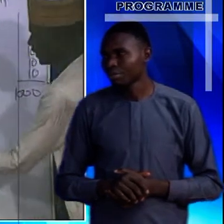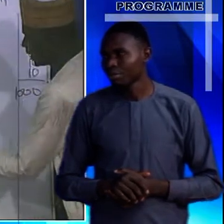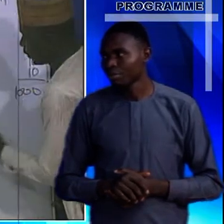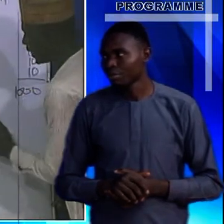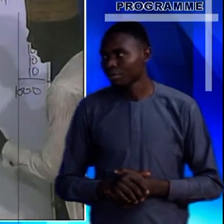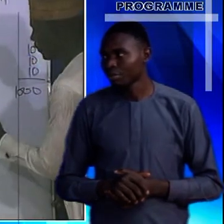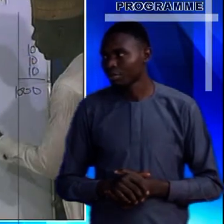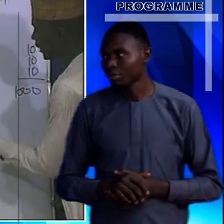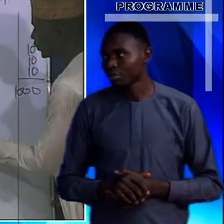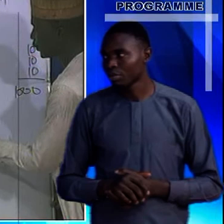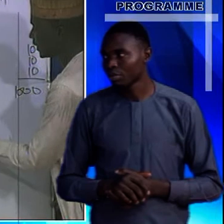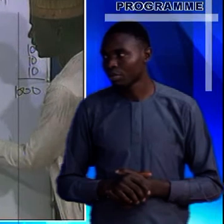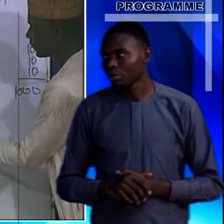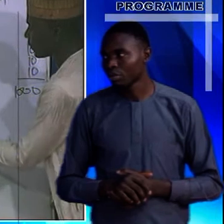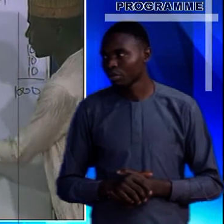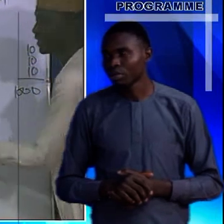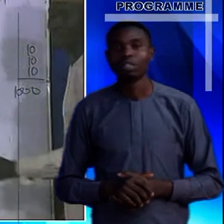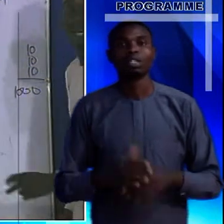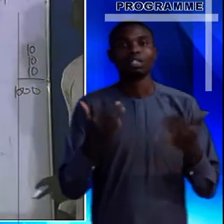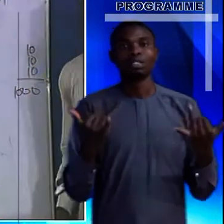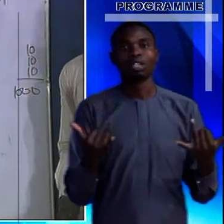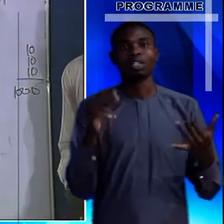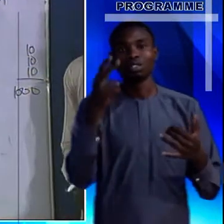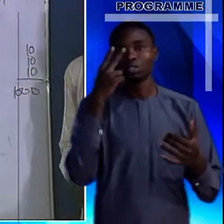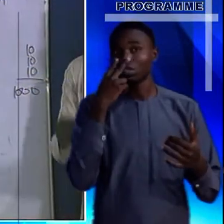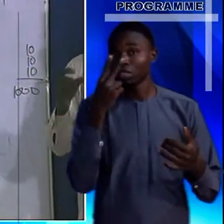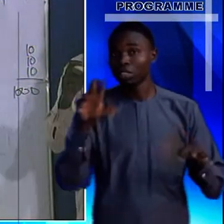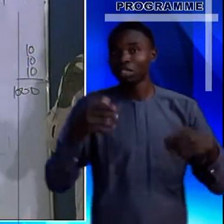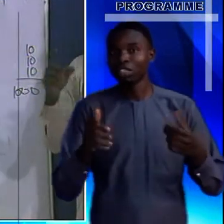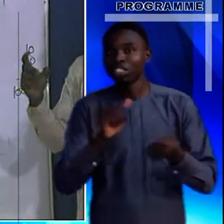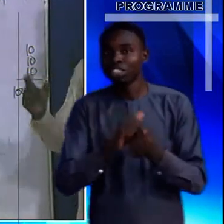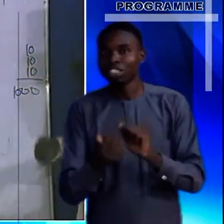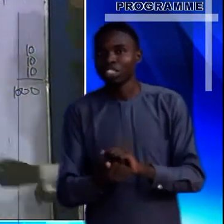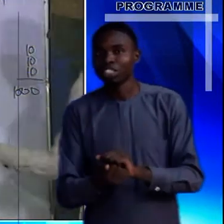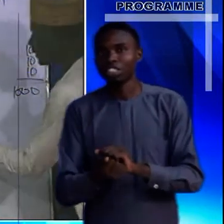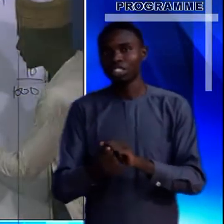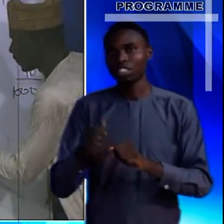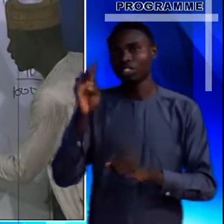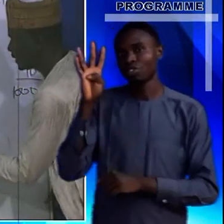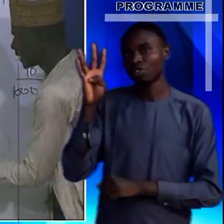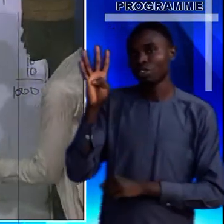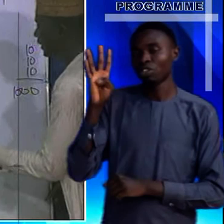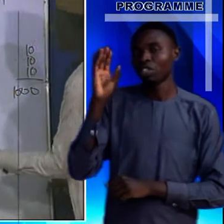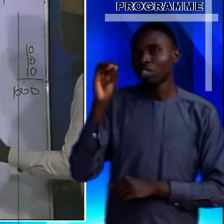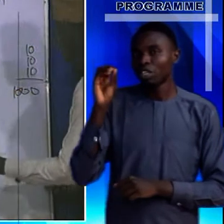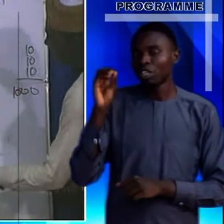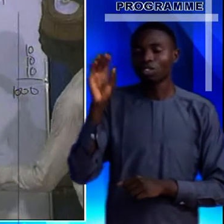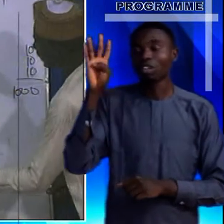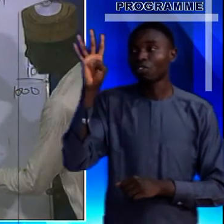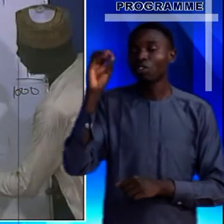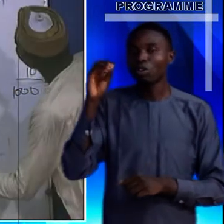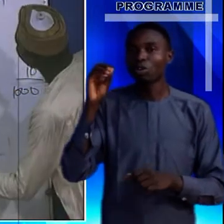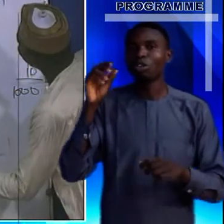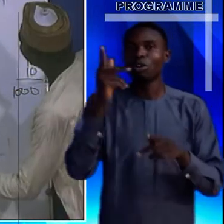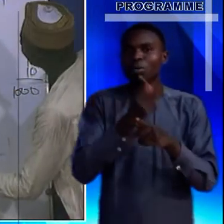So here we have 1, 2, 3, 4, 5. 5 digits is what? 10,000. It's 40,000. It means